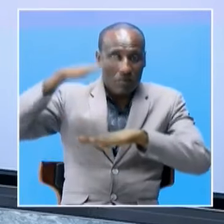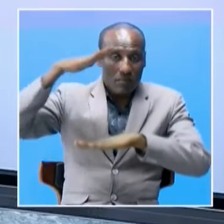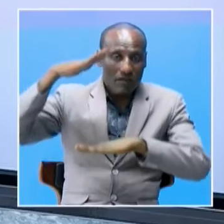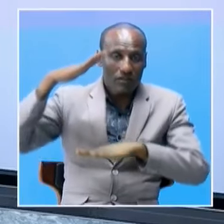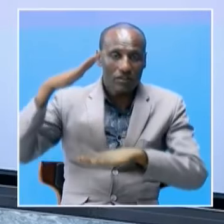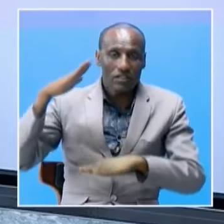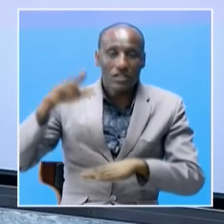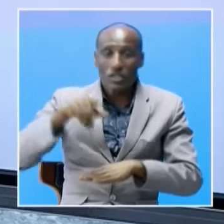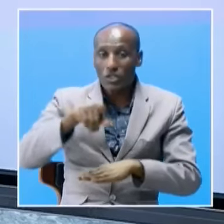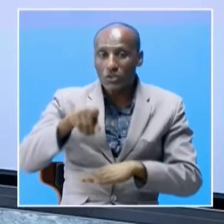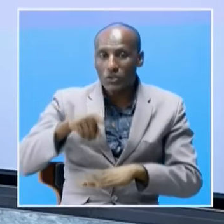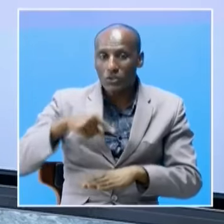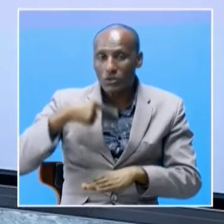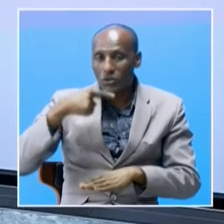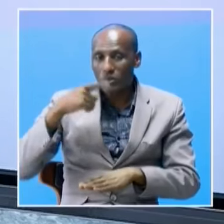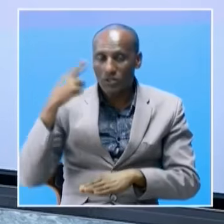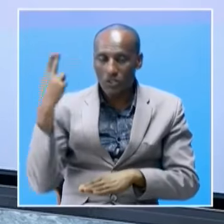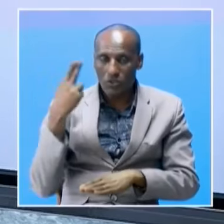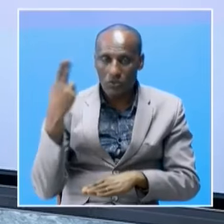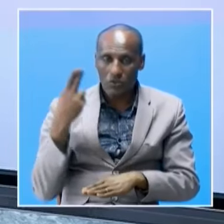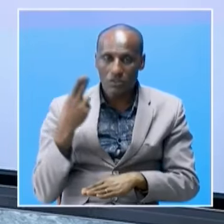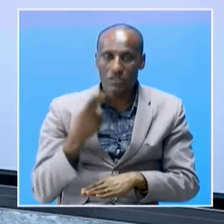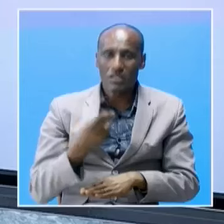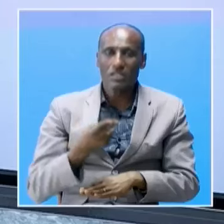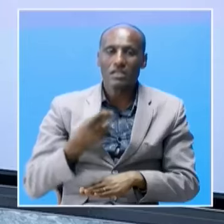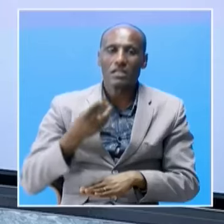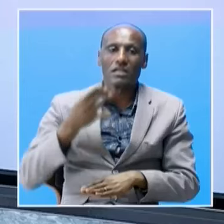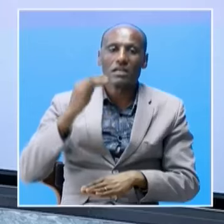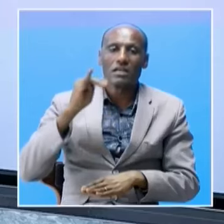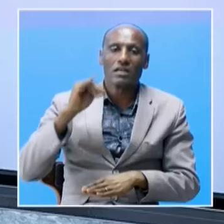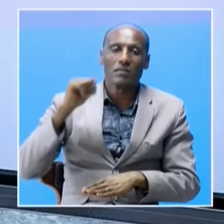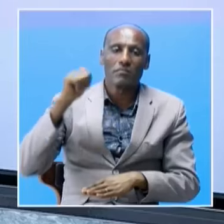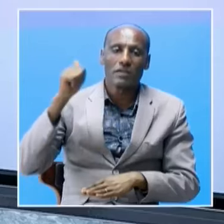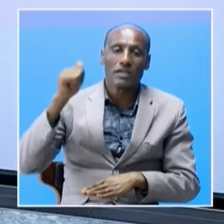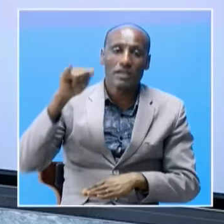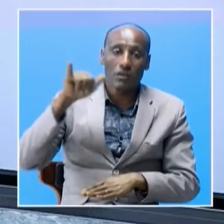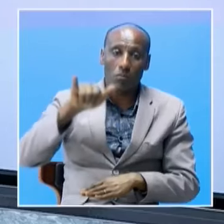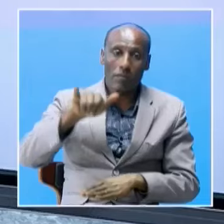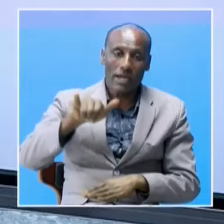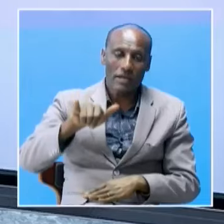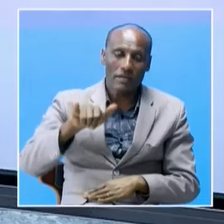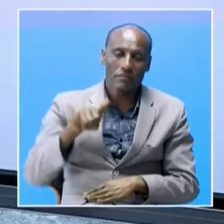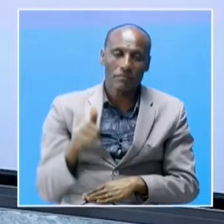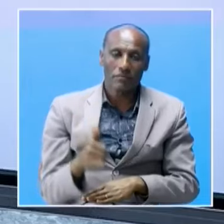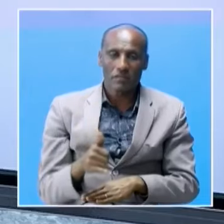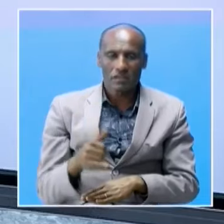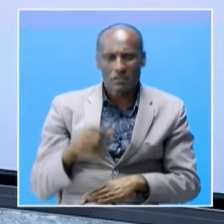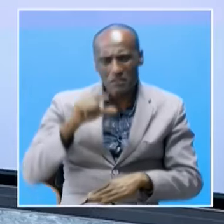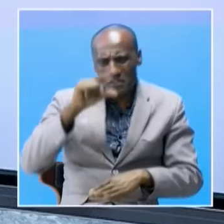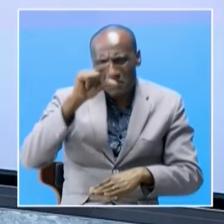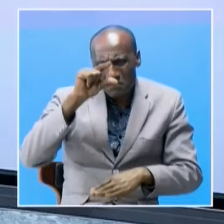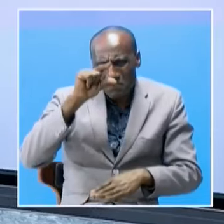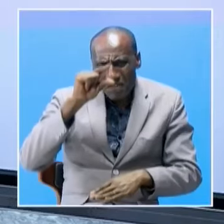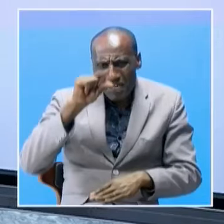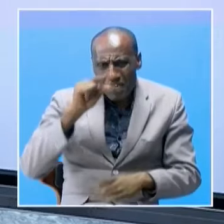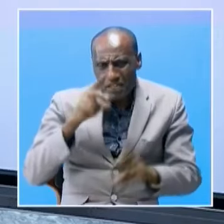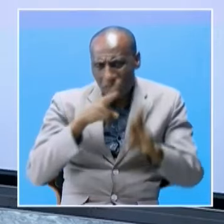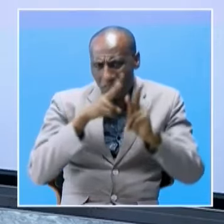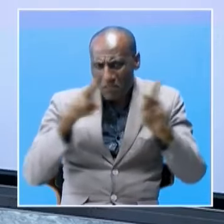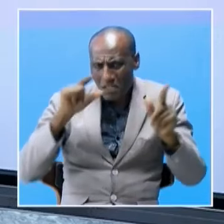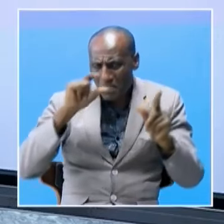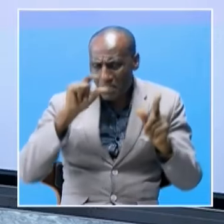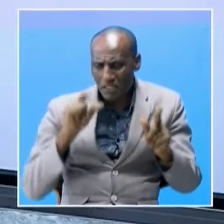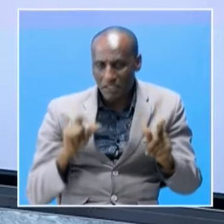you use what? May. Okay? But if the possibility is very little, then we